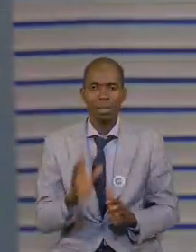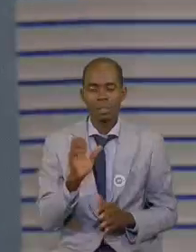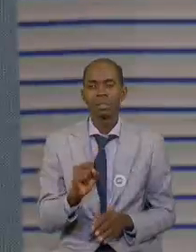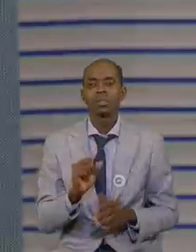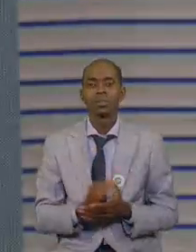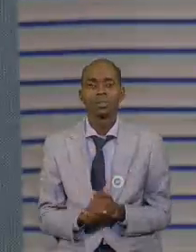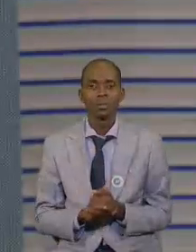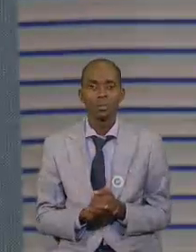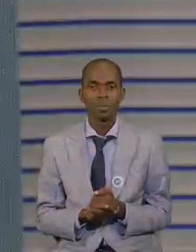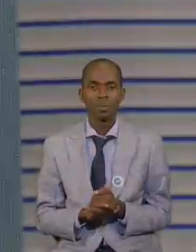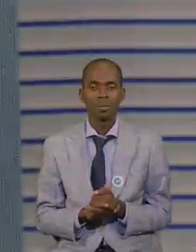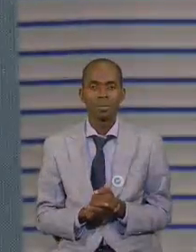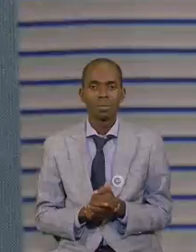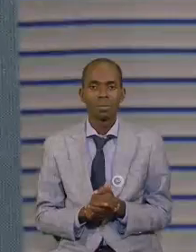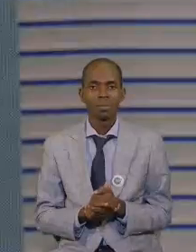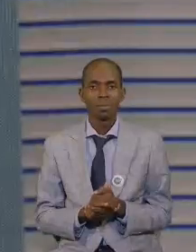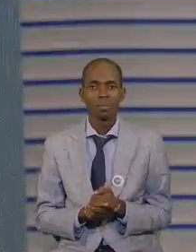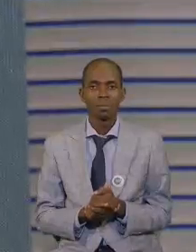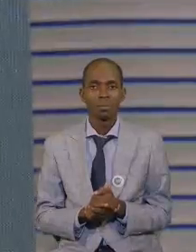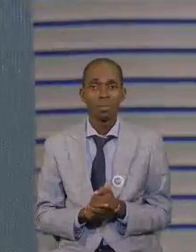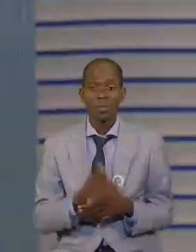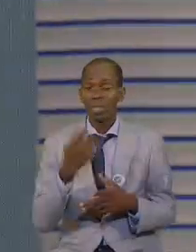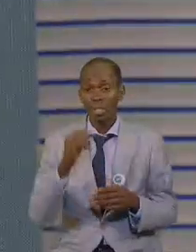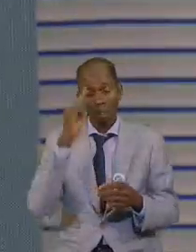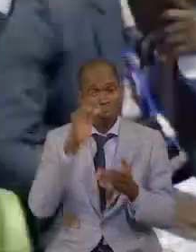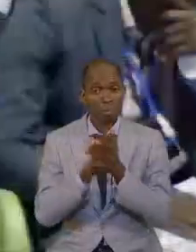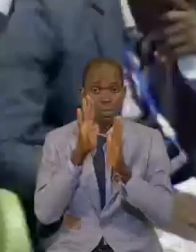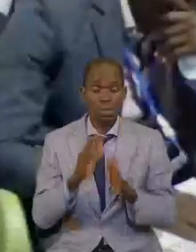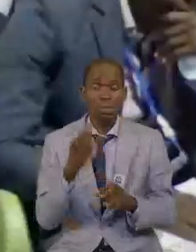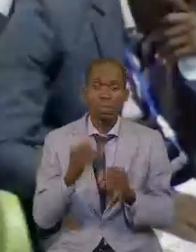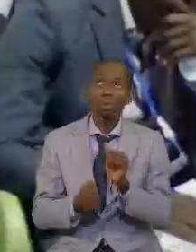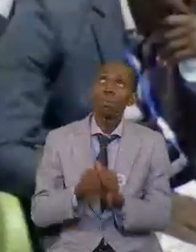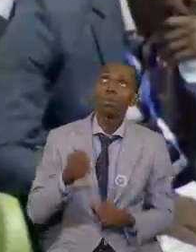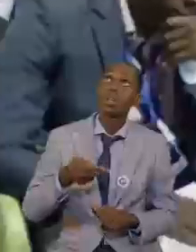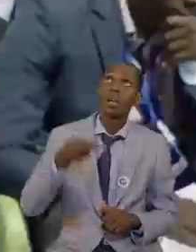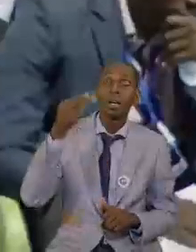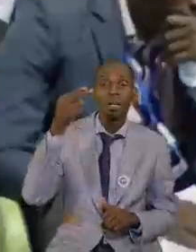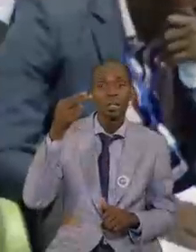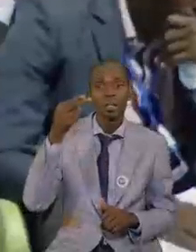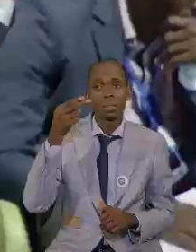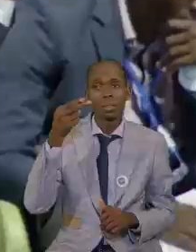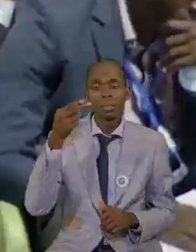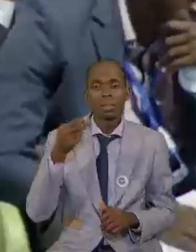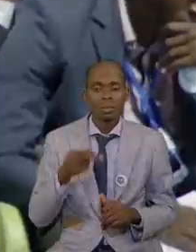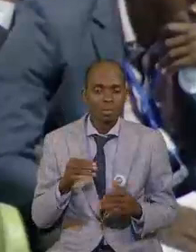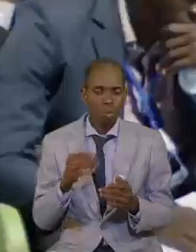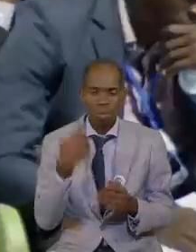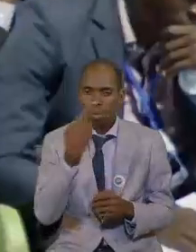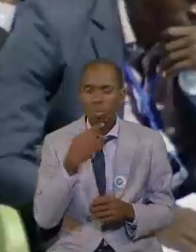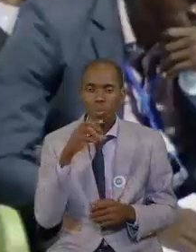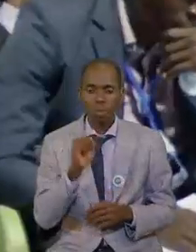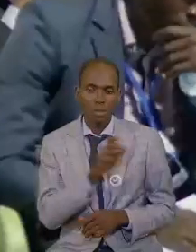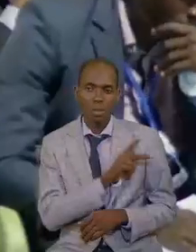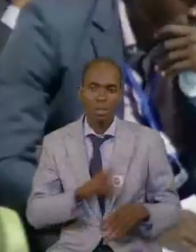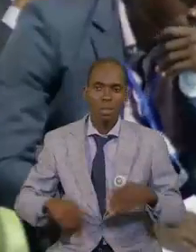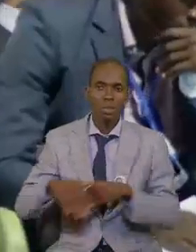The saints of the Most High. whose kingdom is an